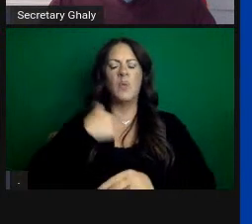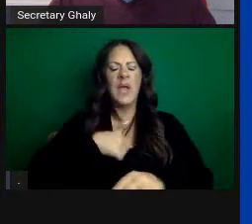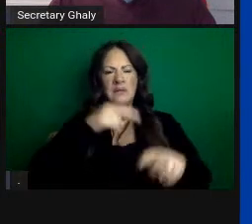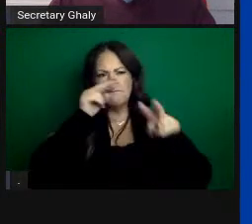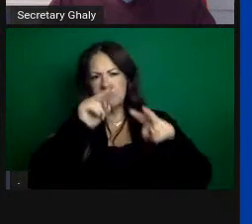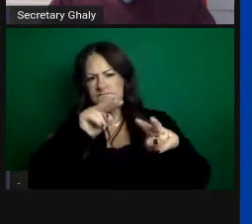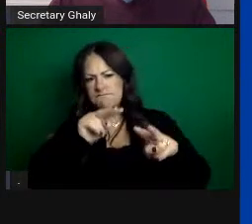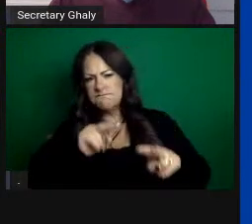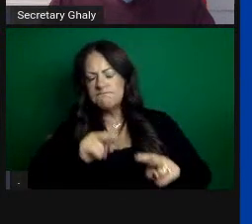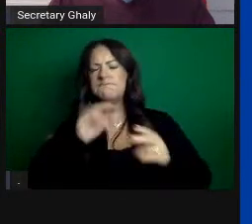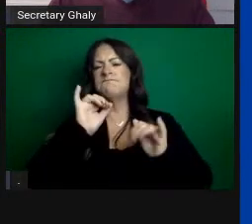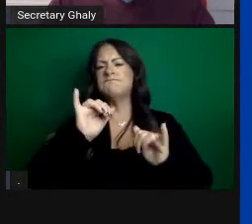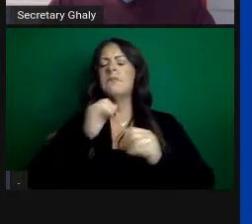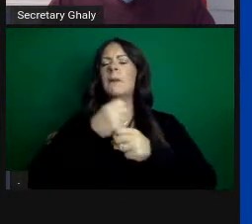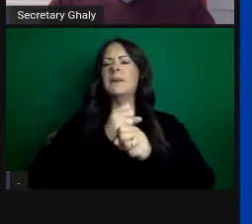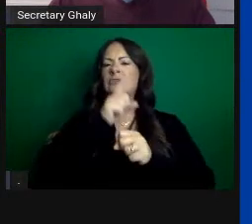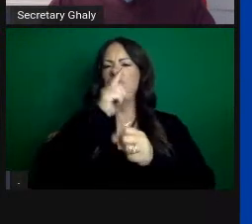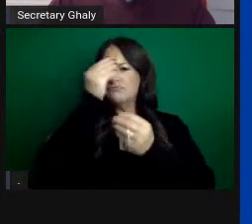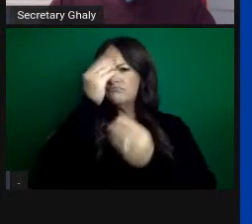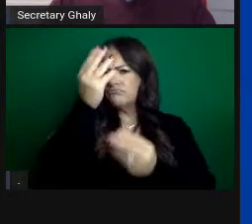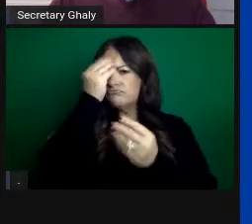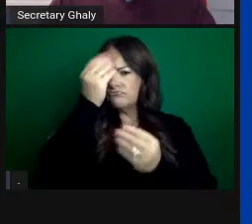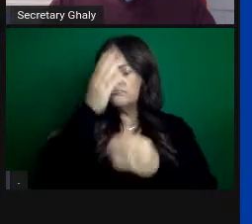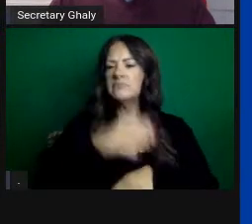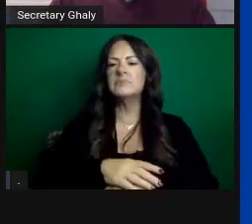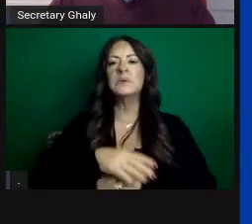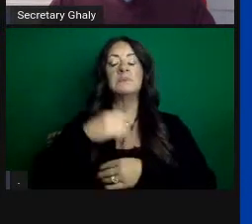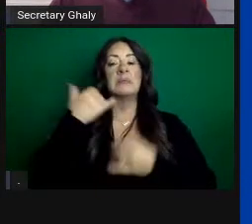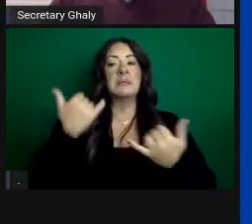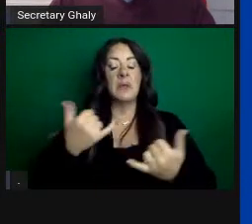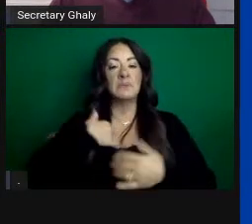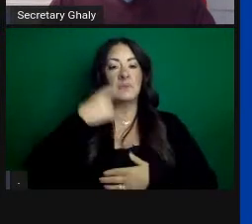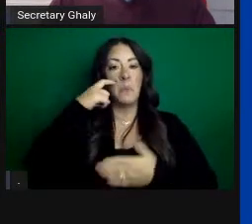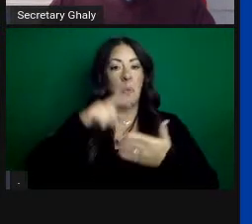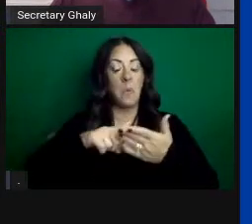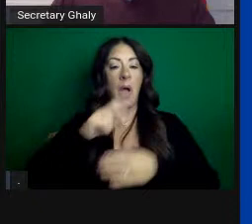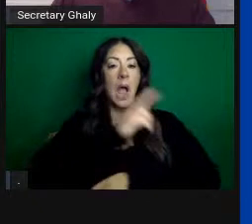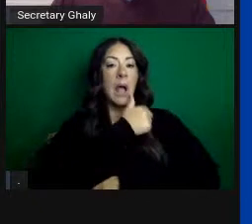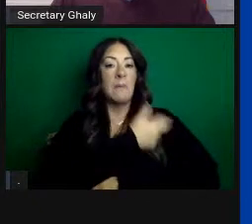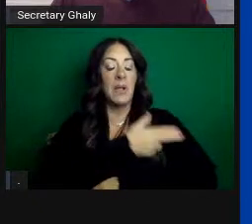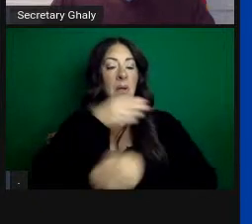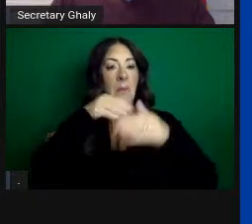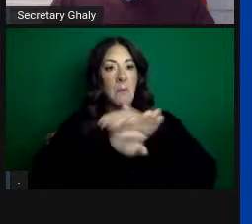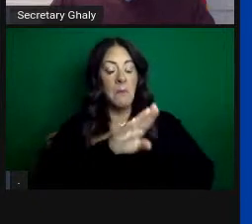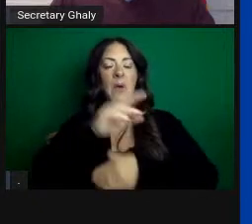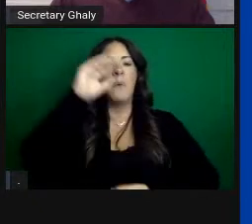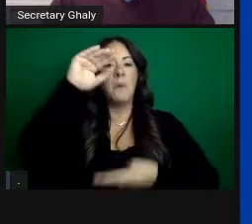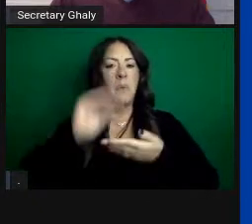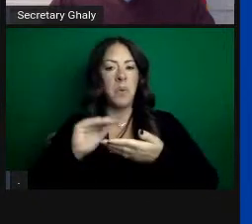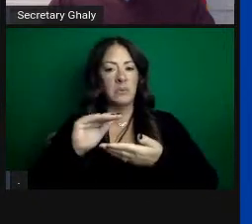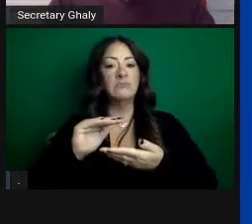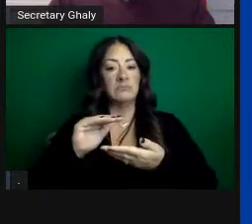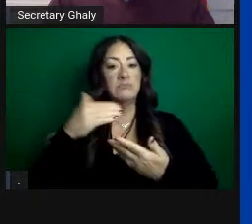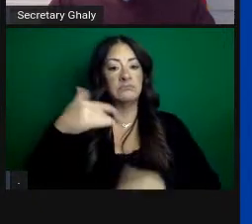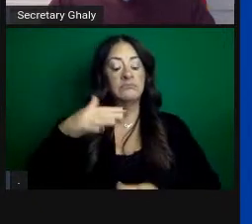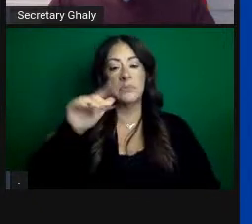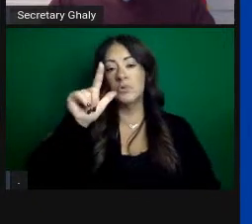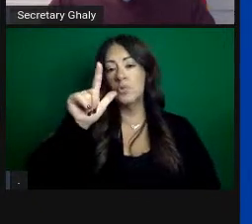we've seen a nearly 29% decrease in hospitalizations for COVID over the last 14 days,